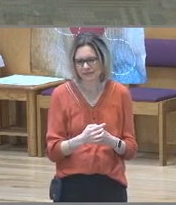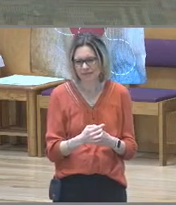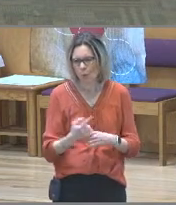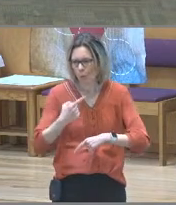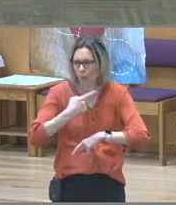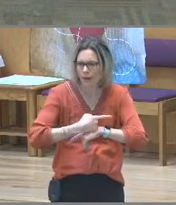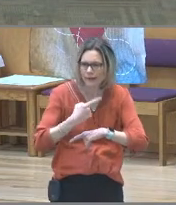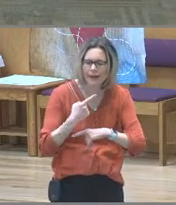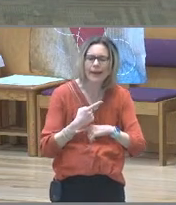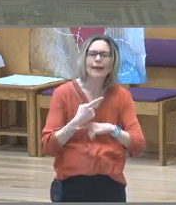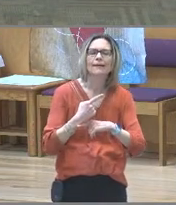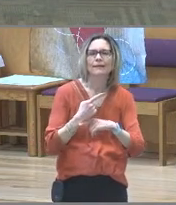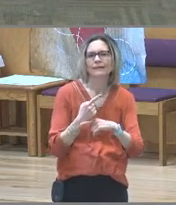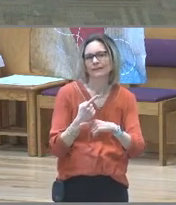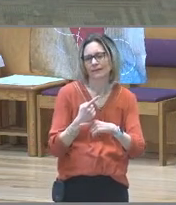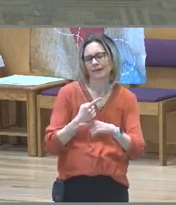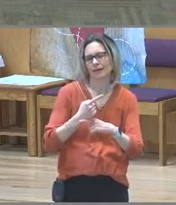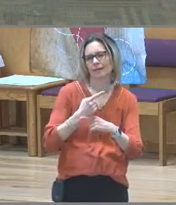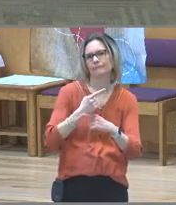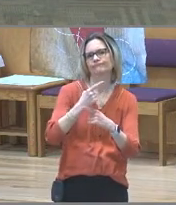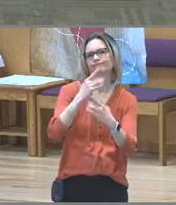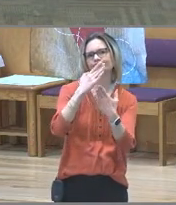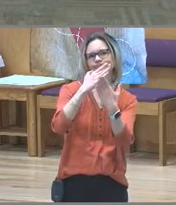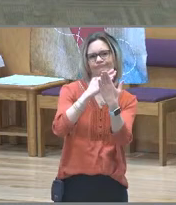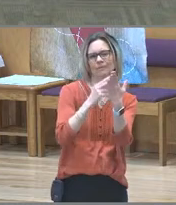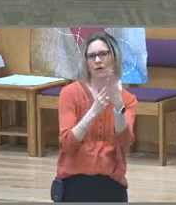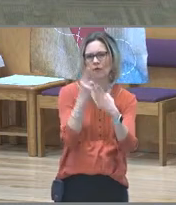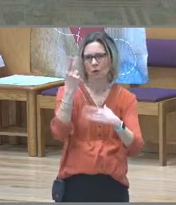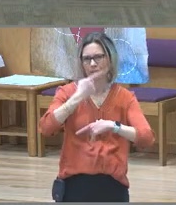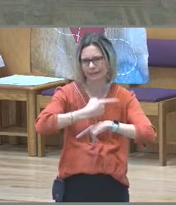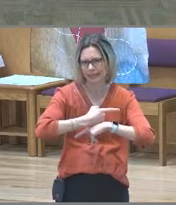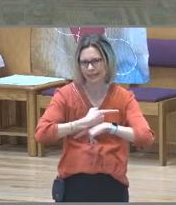of holidays of the calendar of our country.